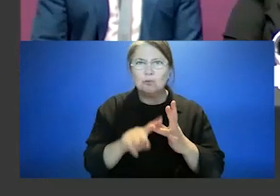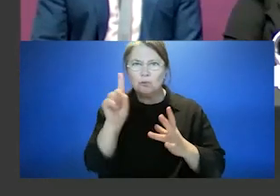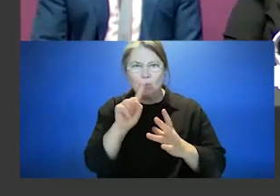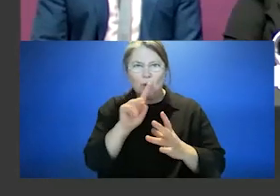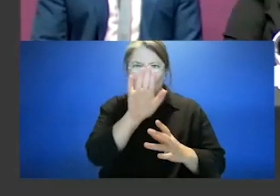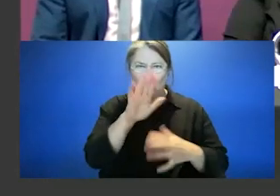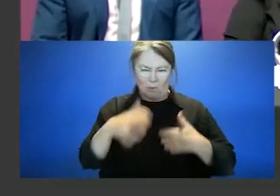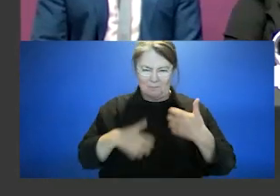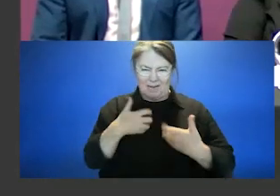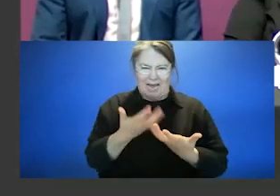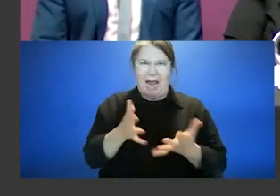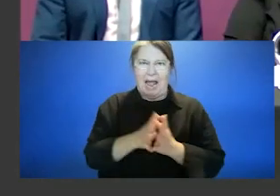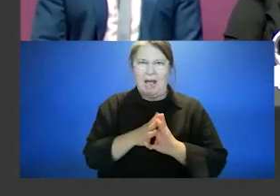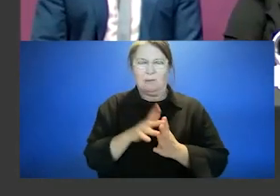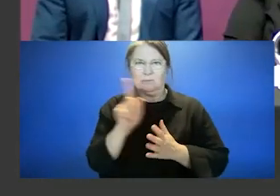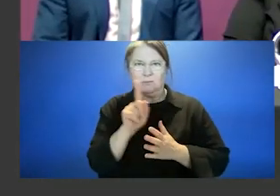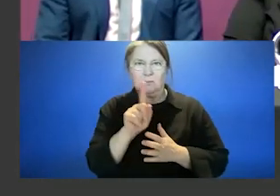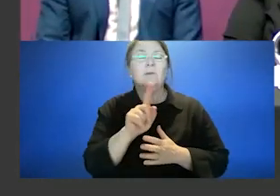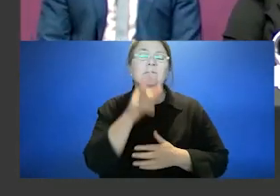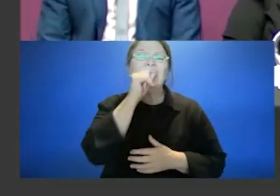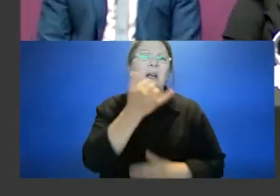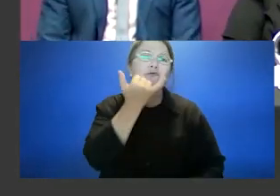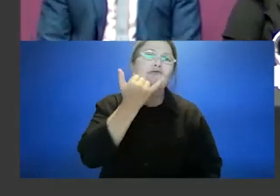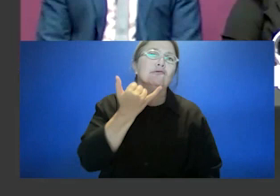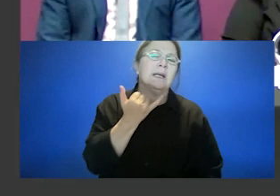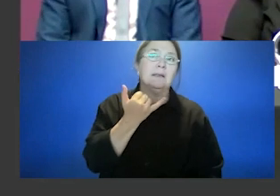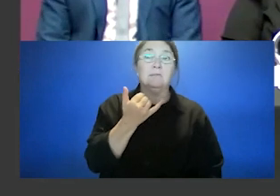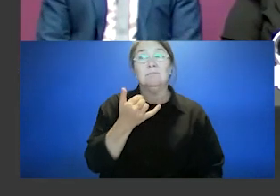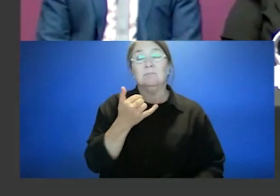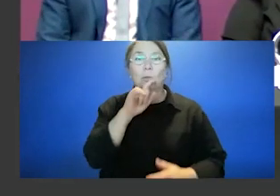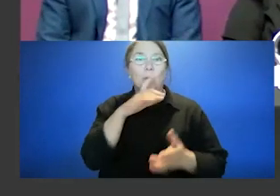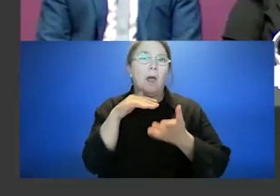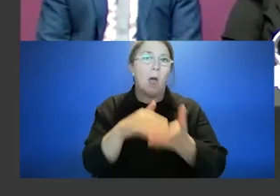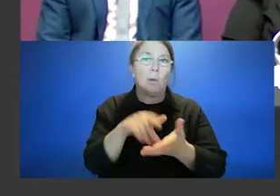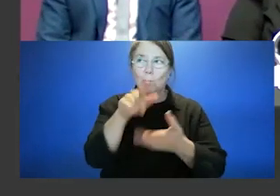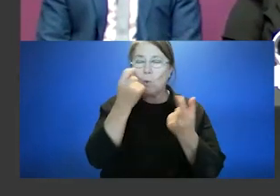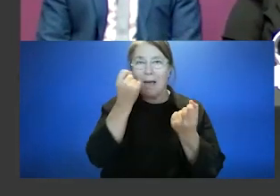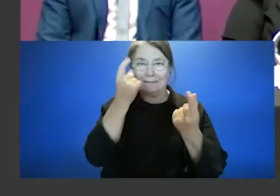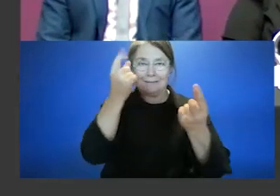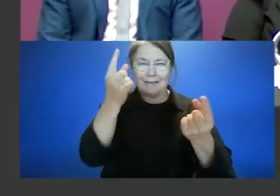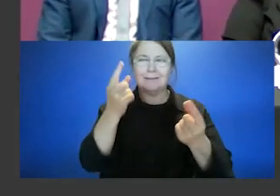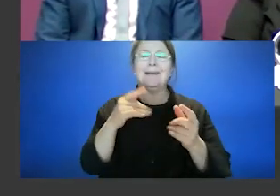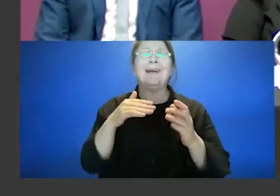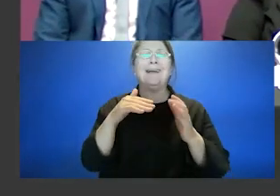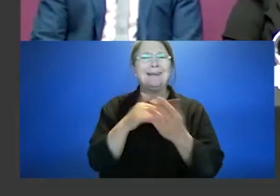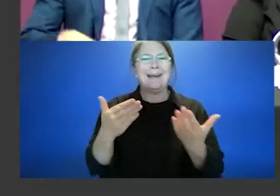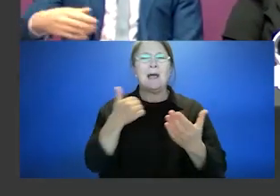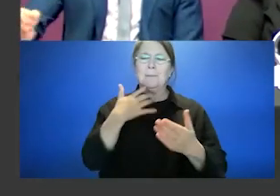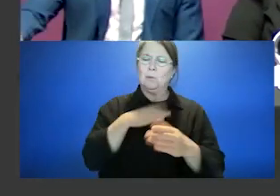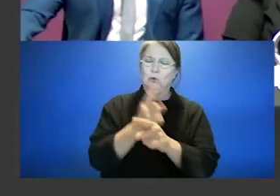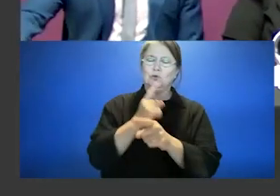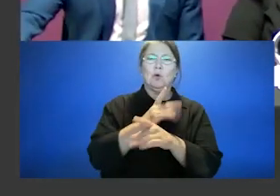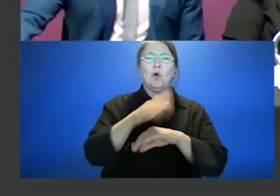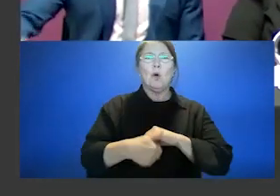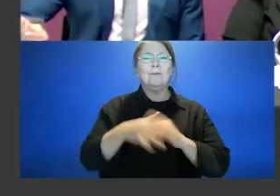really important to understand. Okay, I want to move on now to the public interest disclosure scheme. So